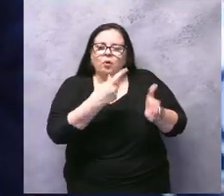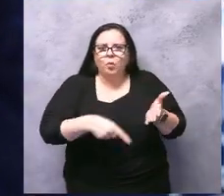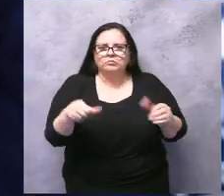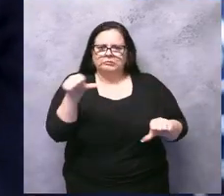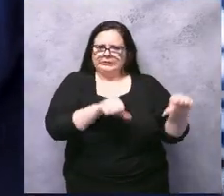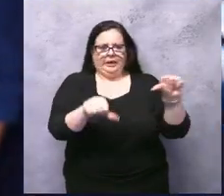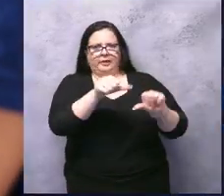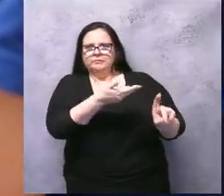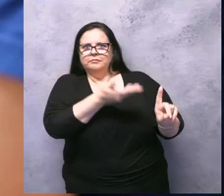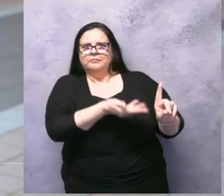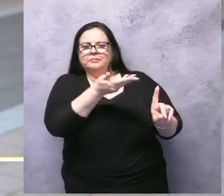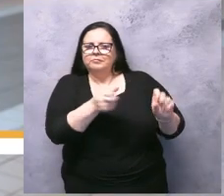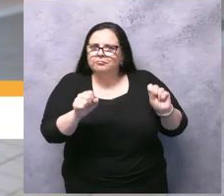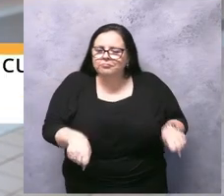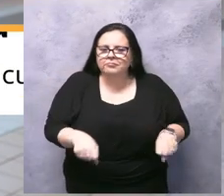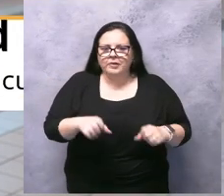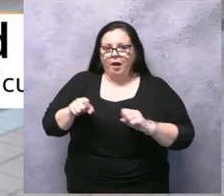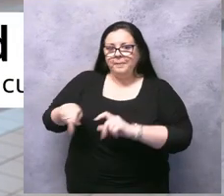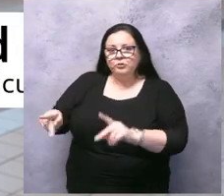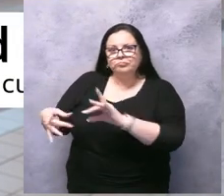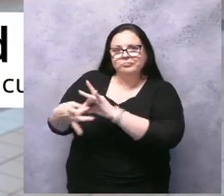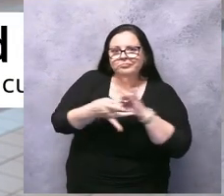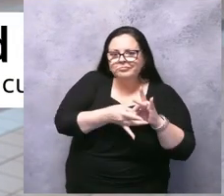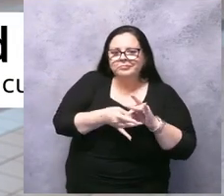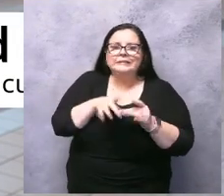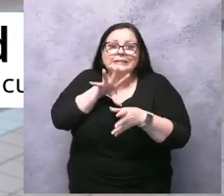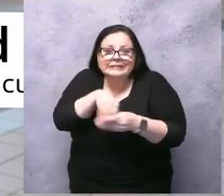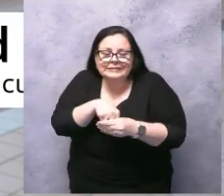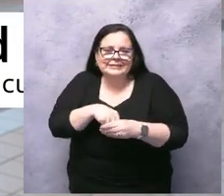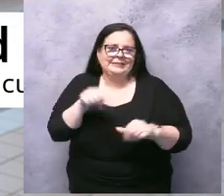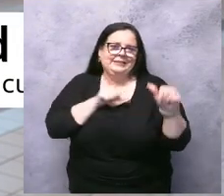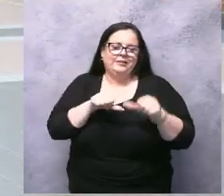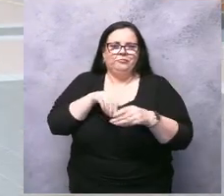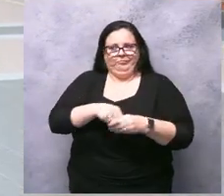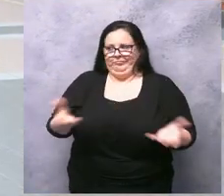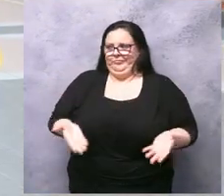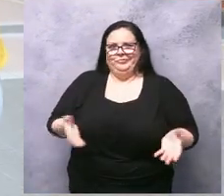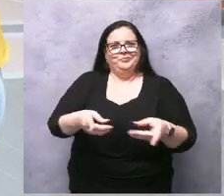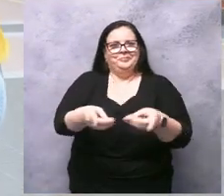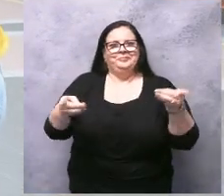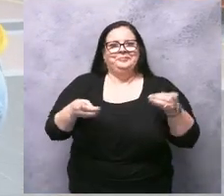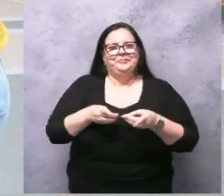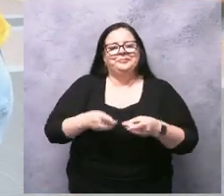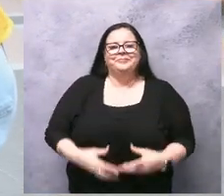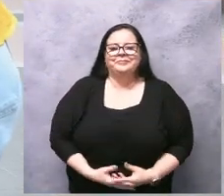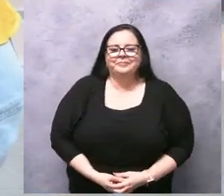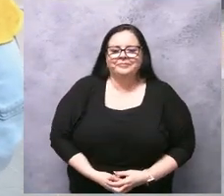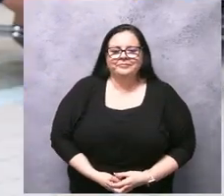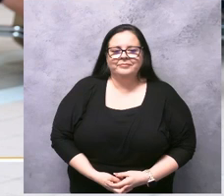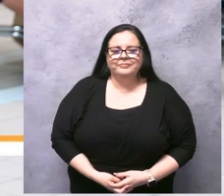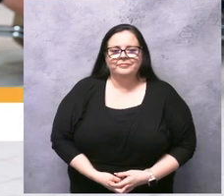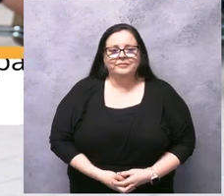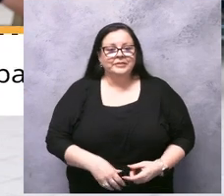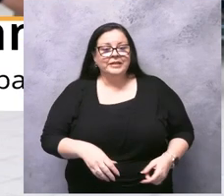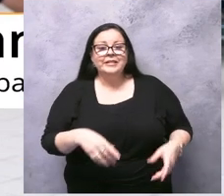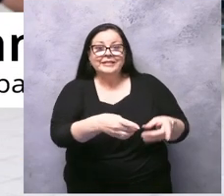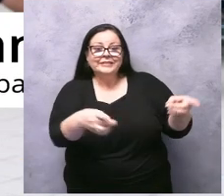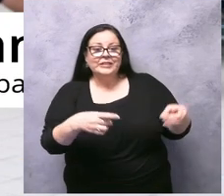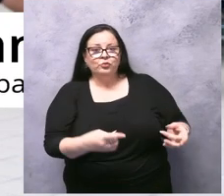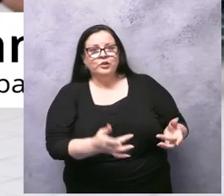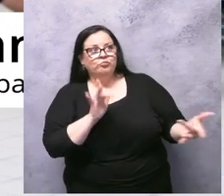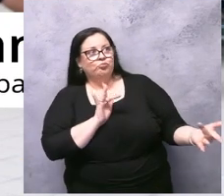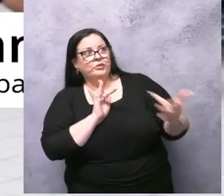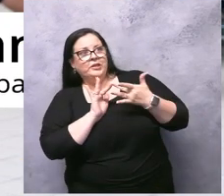can be and what opportunities there are in science in Cypress-Fairbanks ISD. District reached out, and I thought this would be